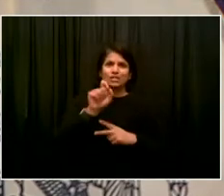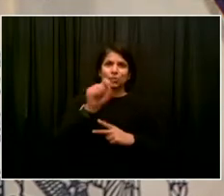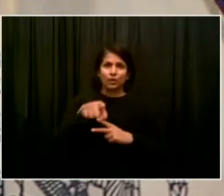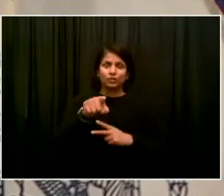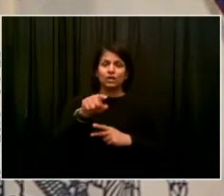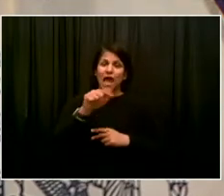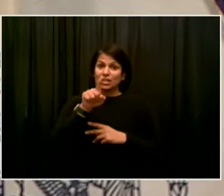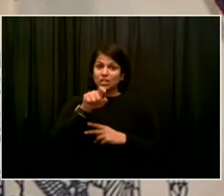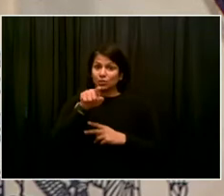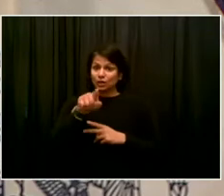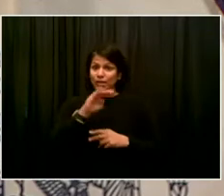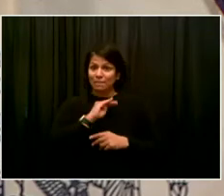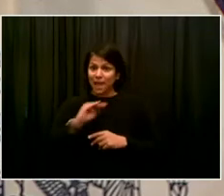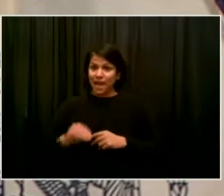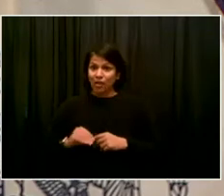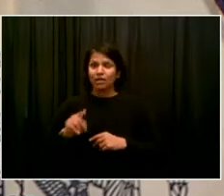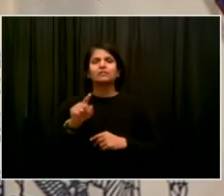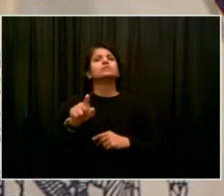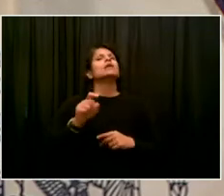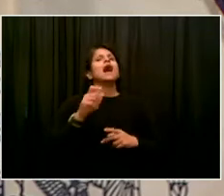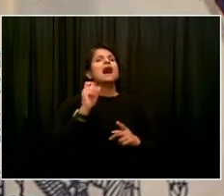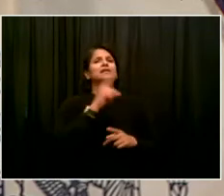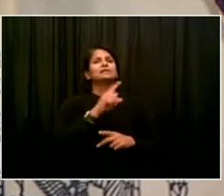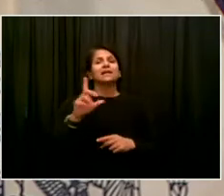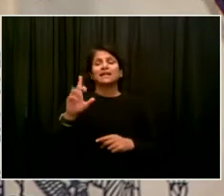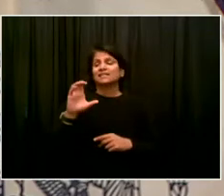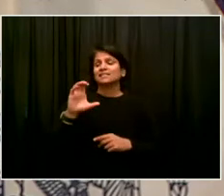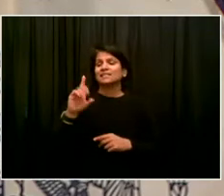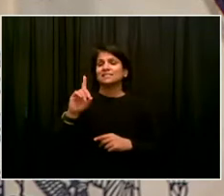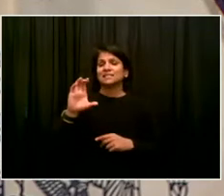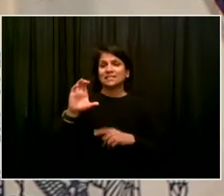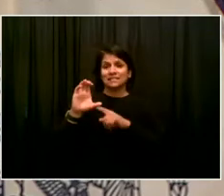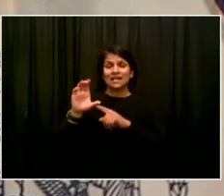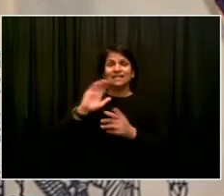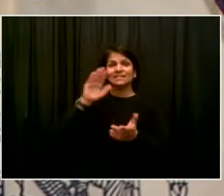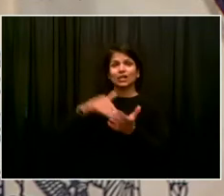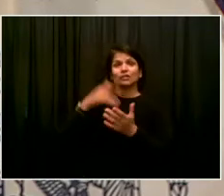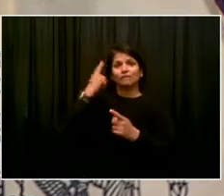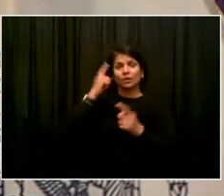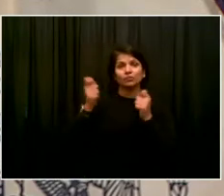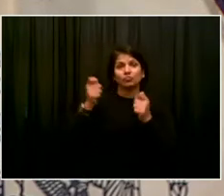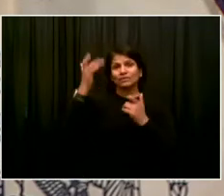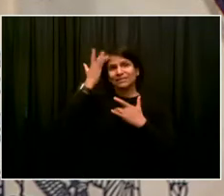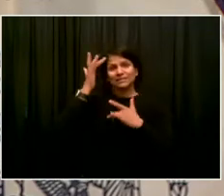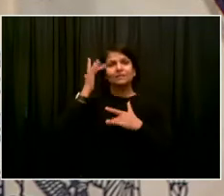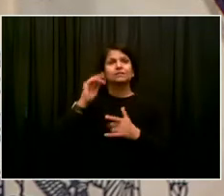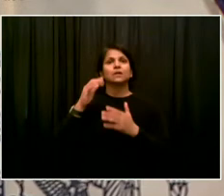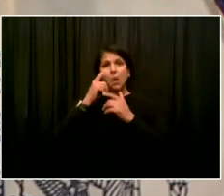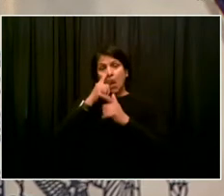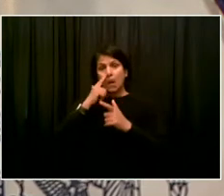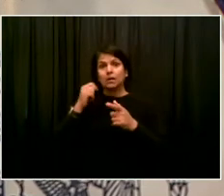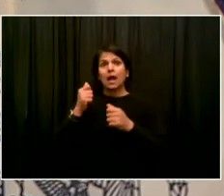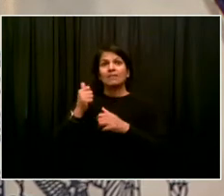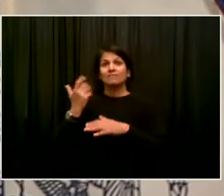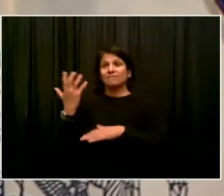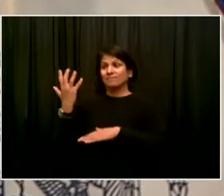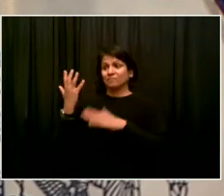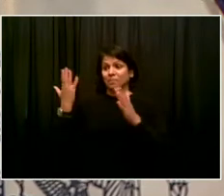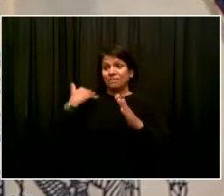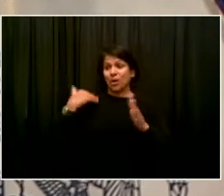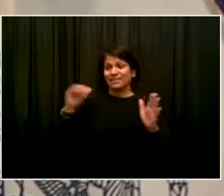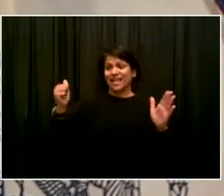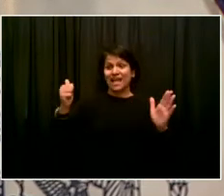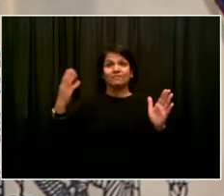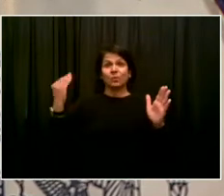down the recommended isolation period to 5 days. I'm wondering, you know, there's been some controversy about